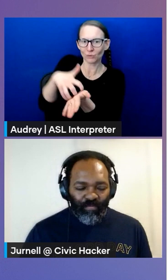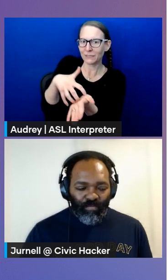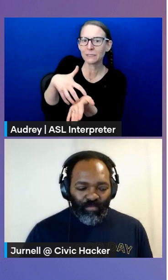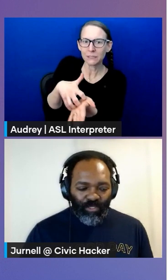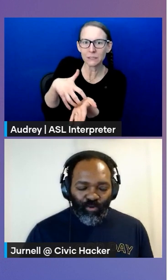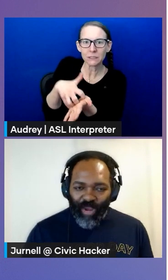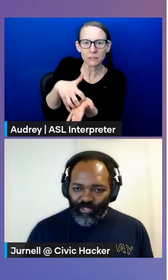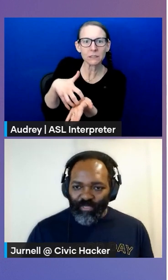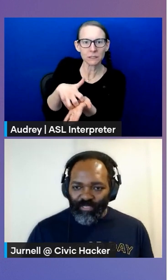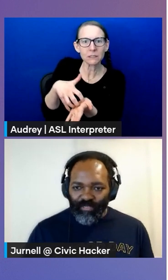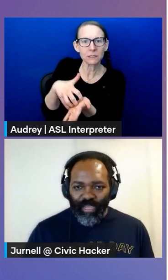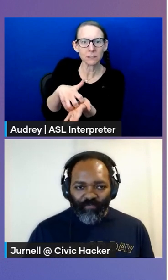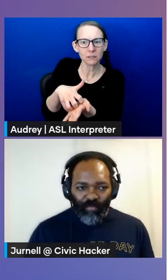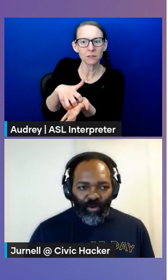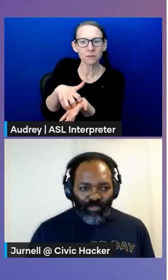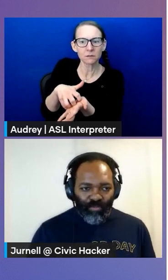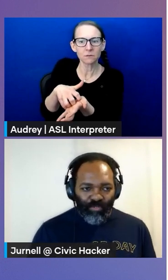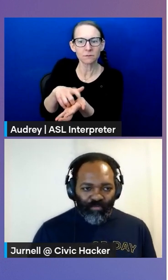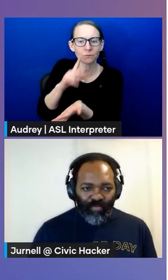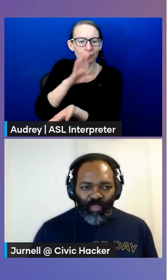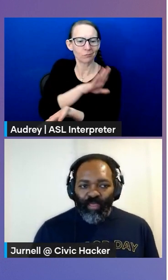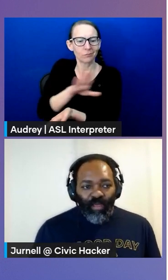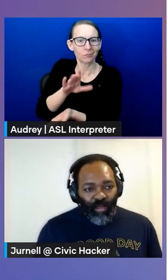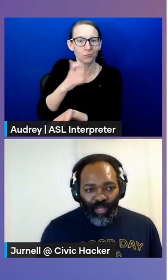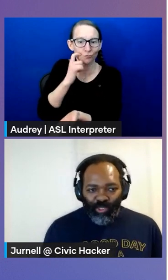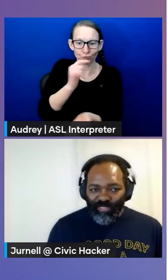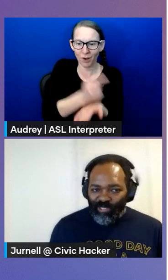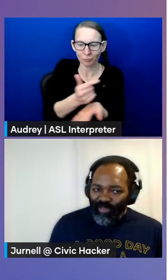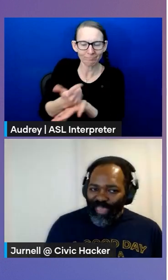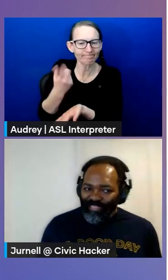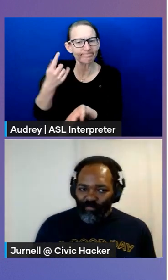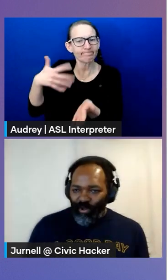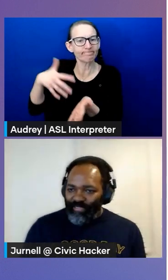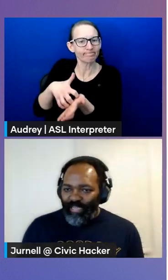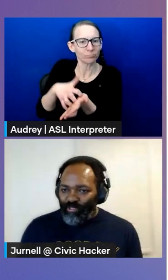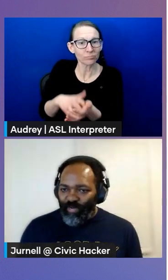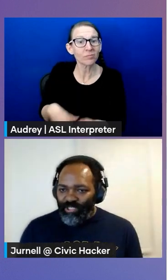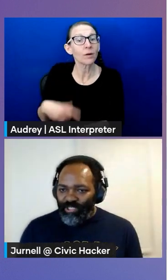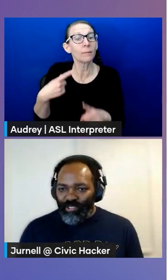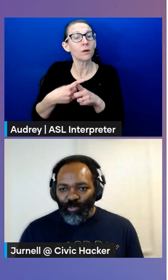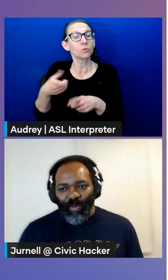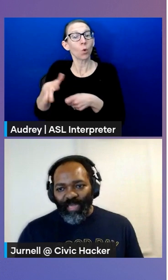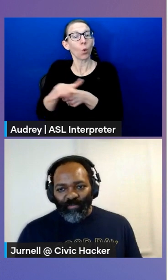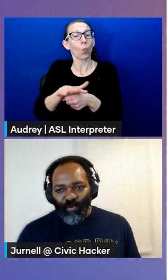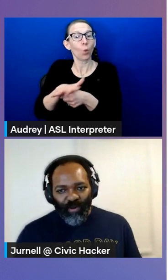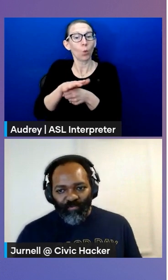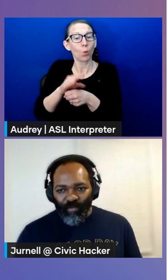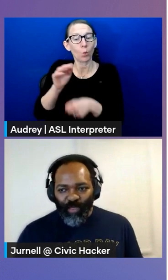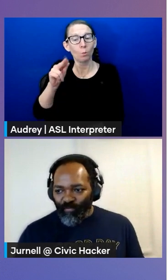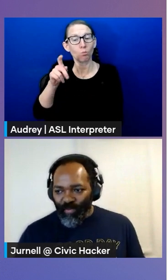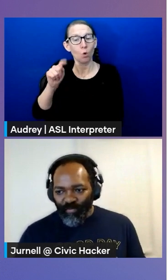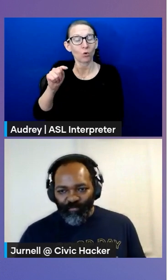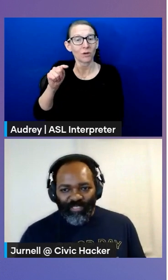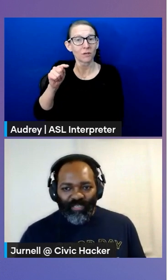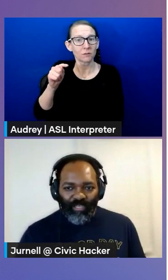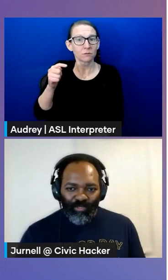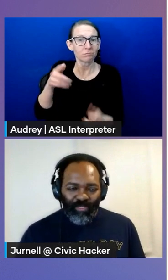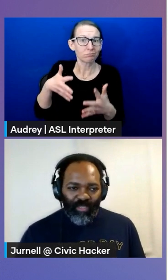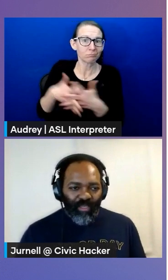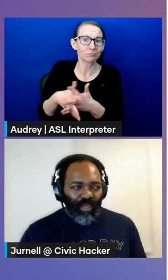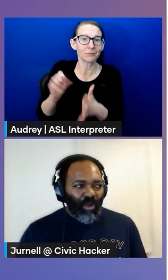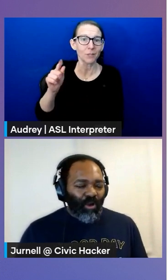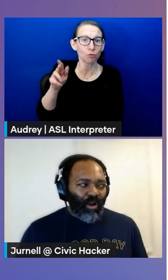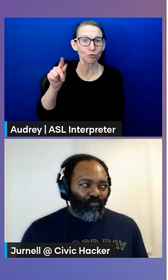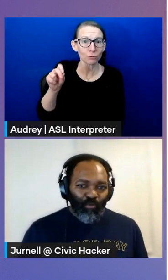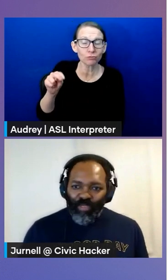the graduates that come from code schools. Also, it's localized market saturation. So at some point, if people remember recent